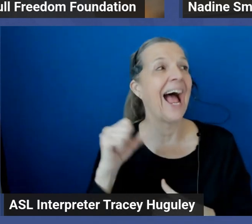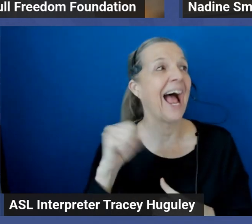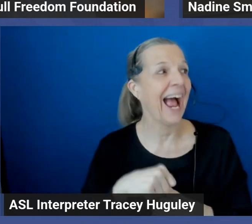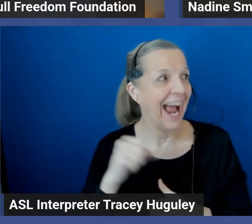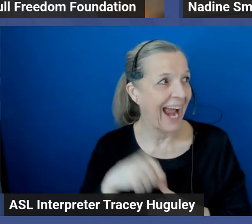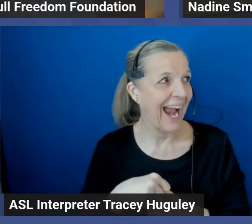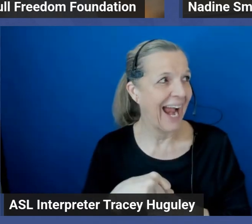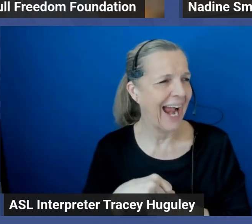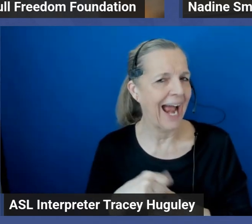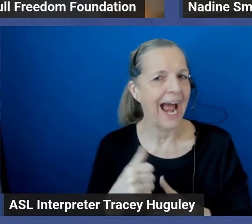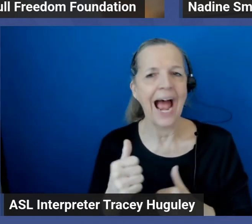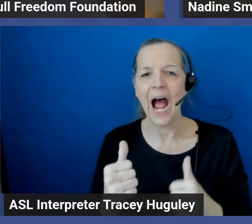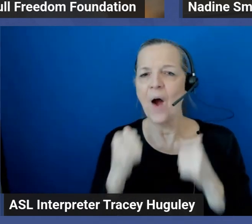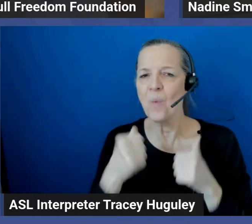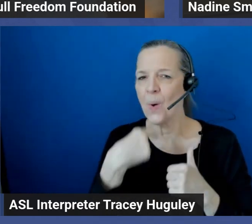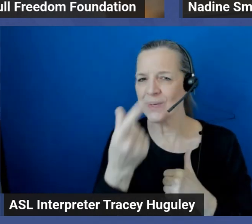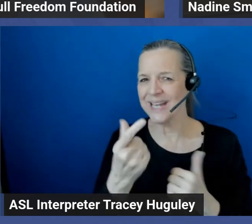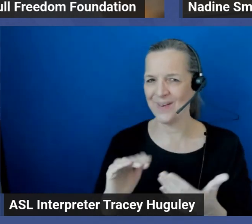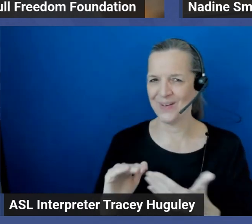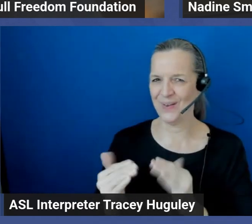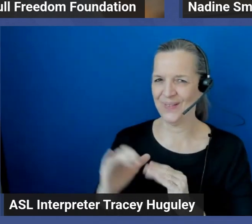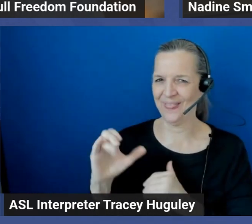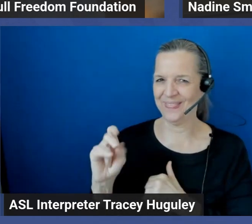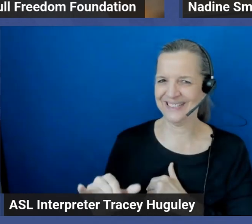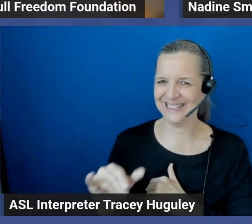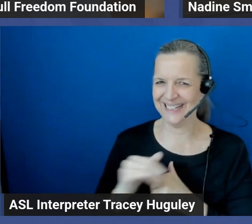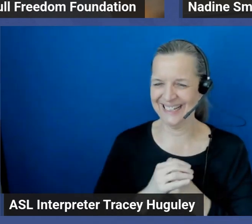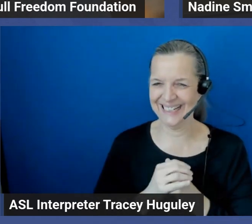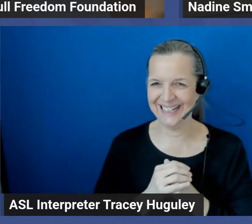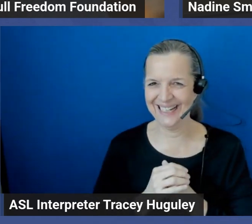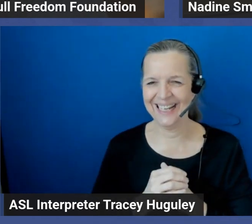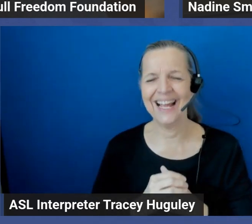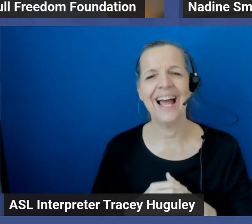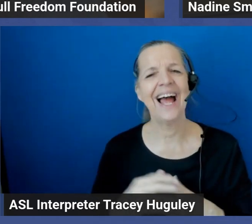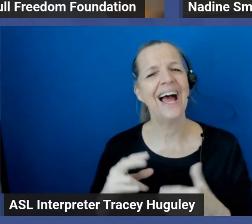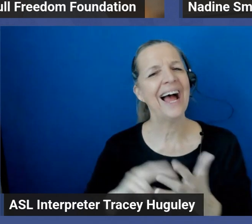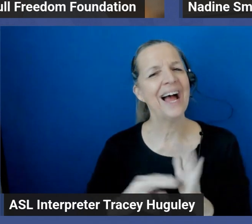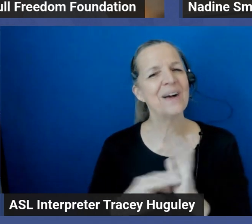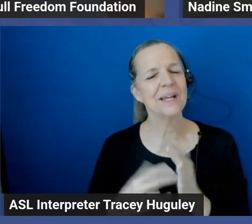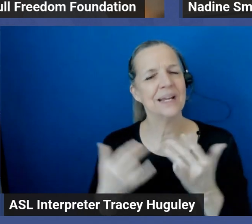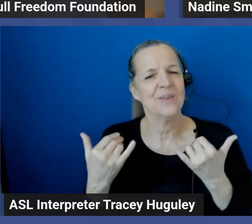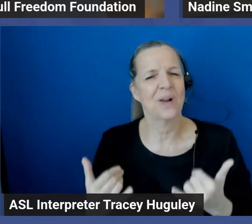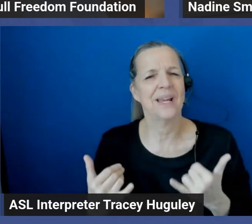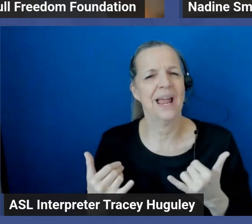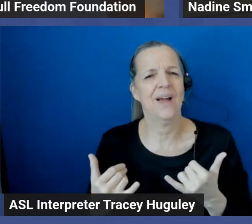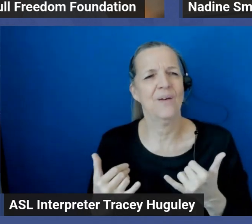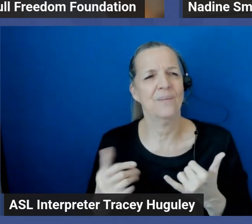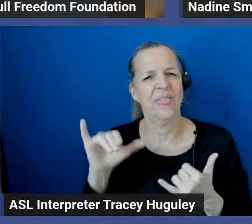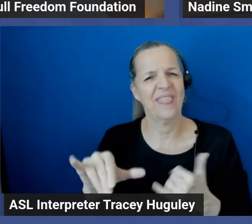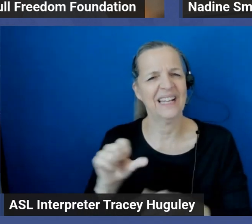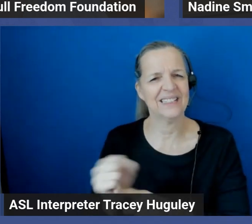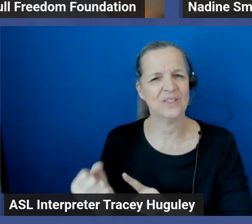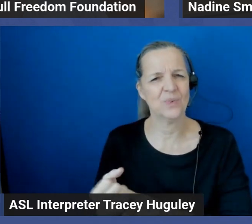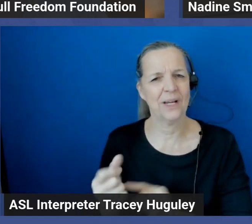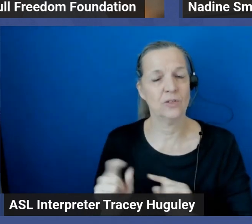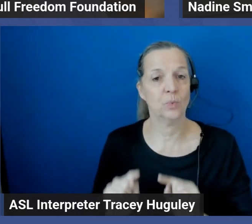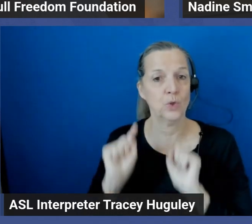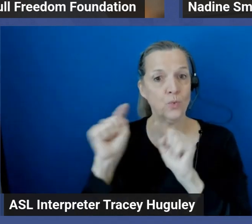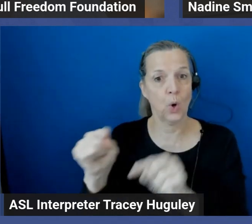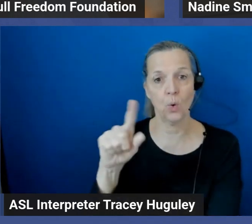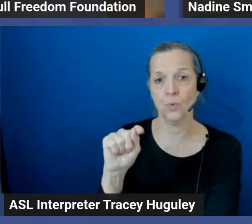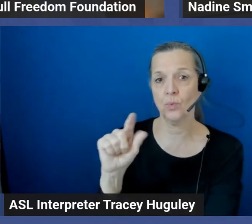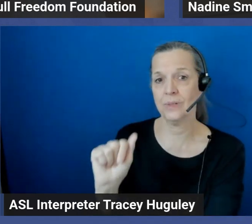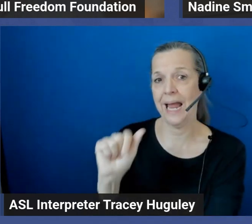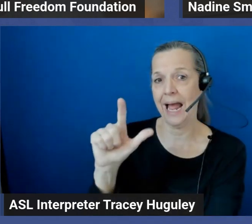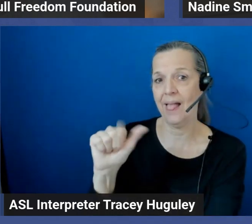won't say the city, but I mean, I think the premise here is it's just like when we go to Tallahassee.